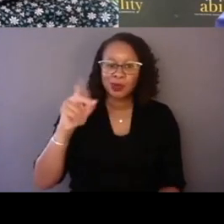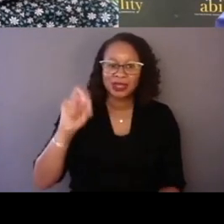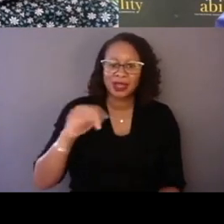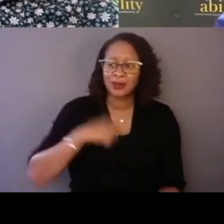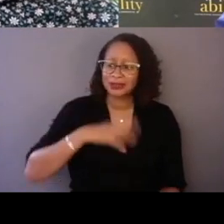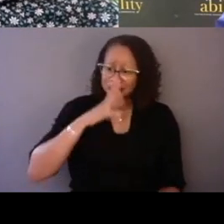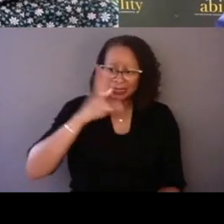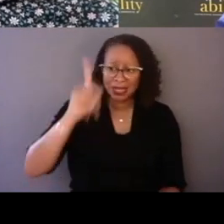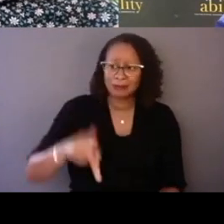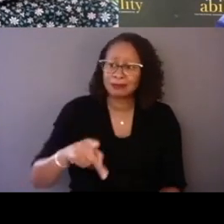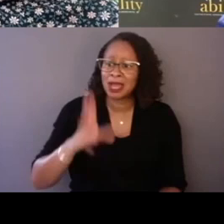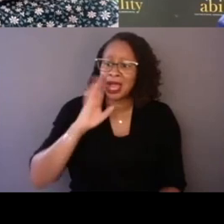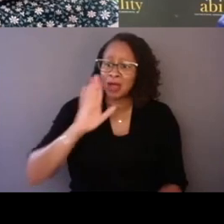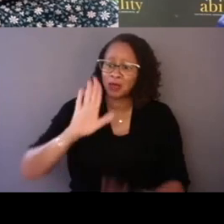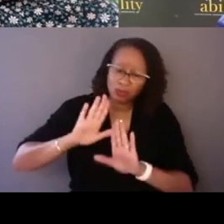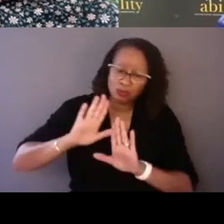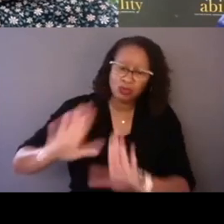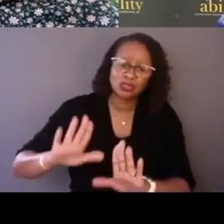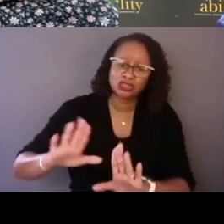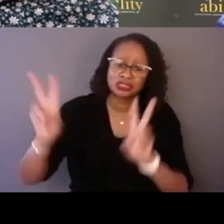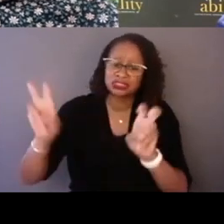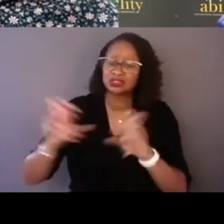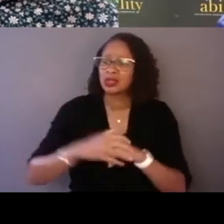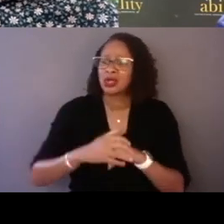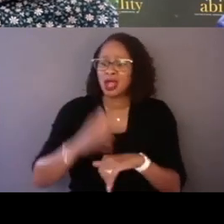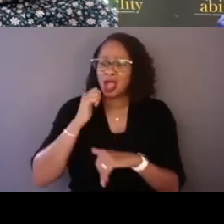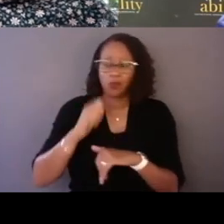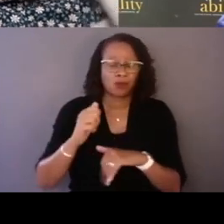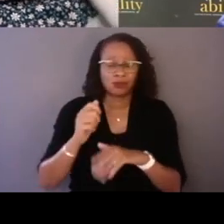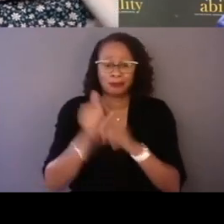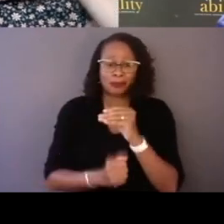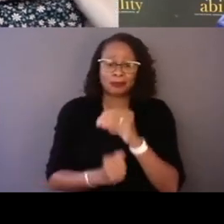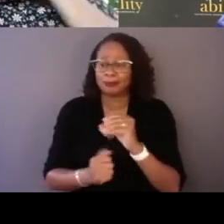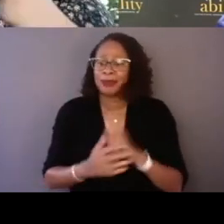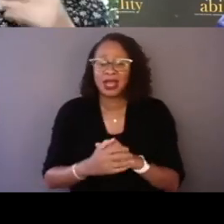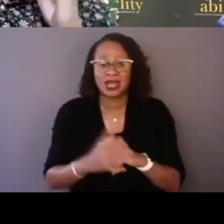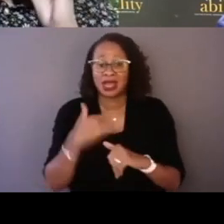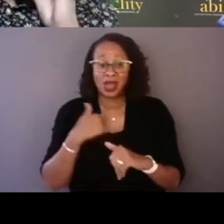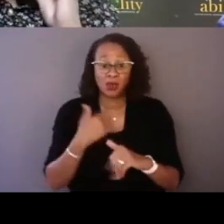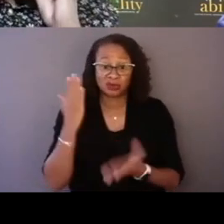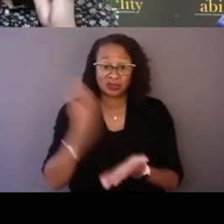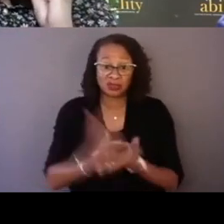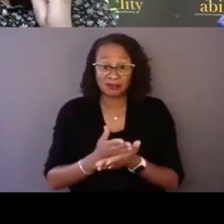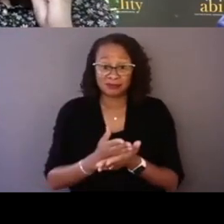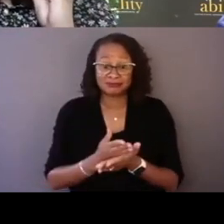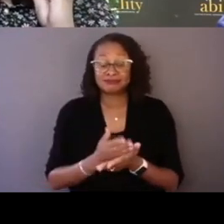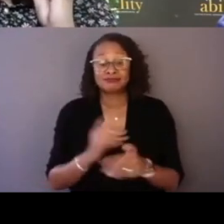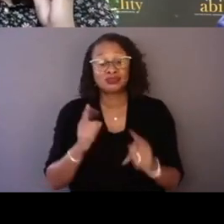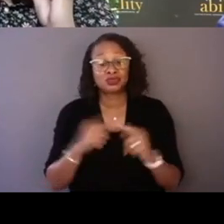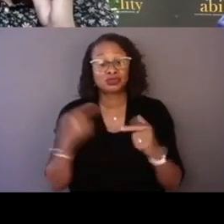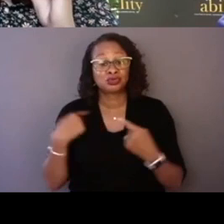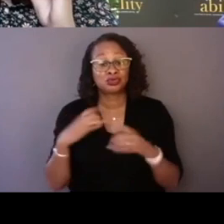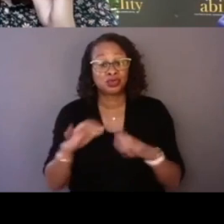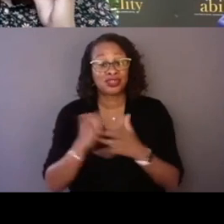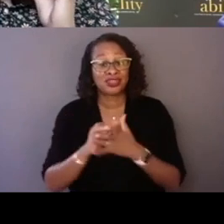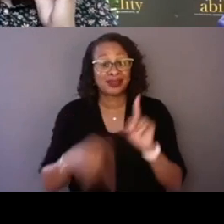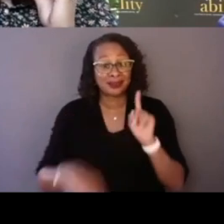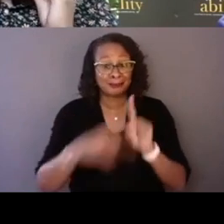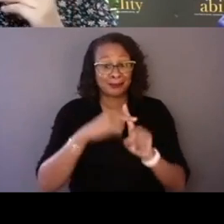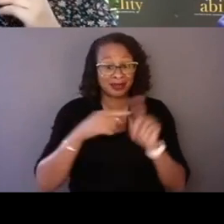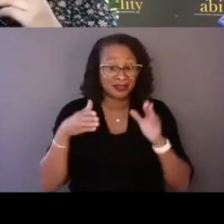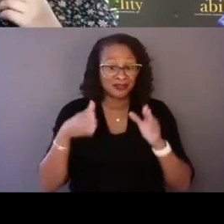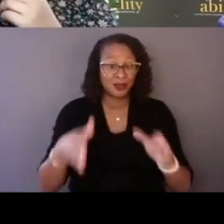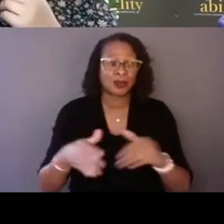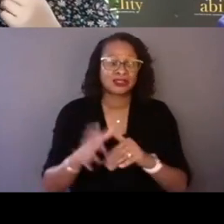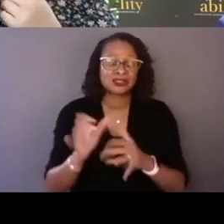up. I'm going to really push the issues. I am not going to go away, and I'm not going to let down. And to do that in a positive way,